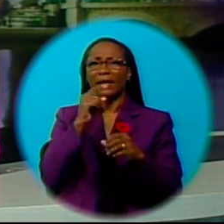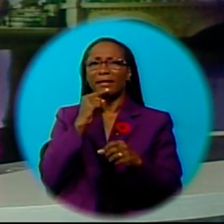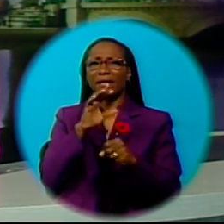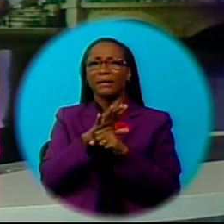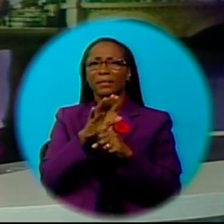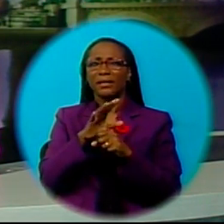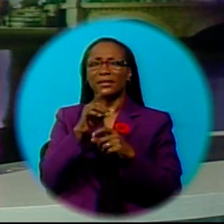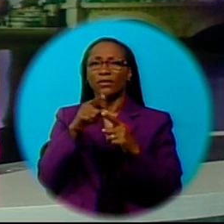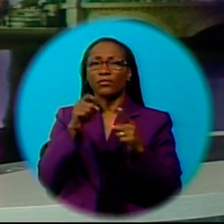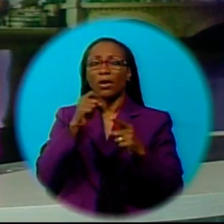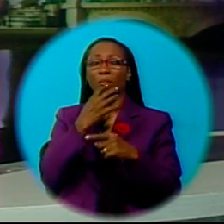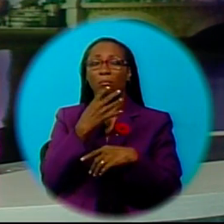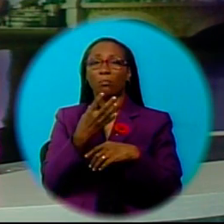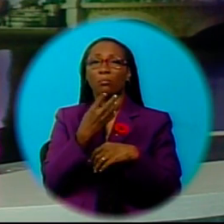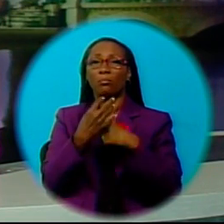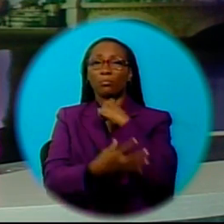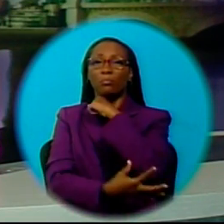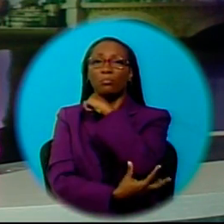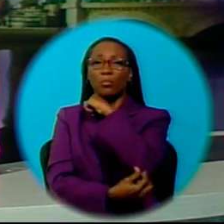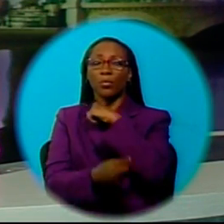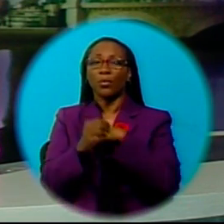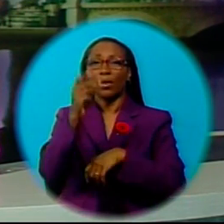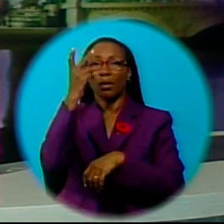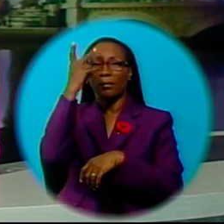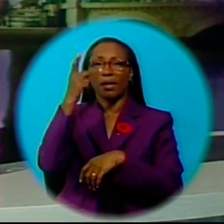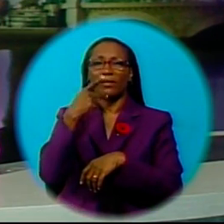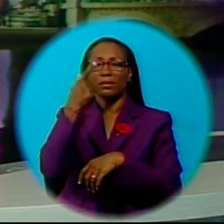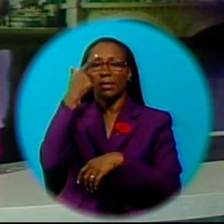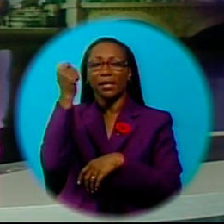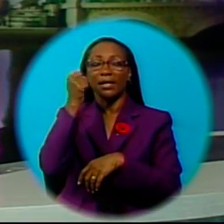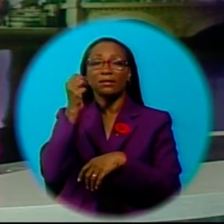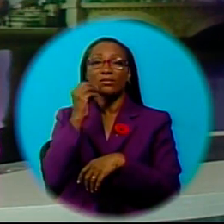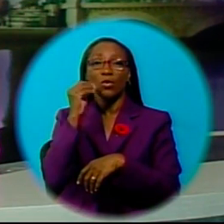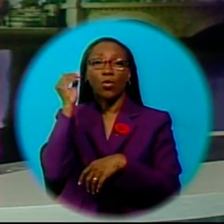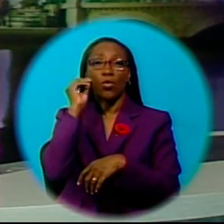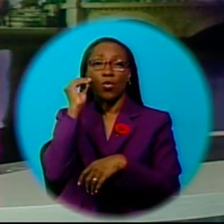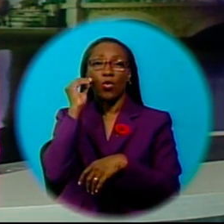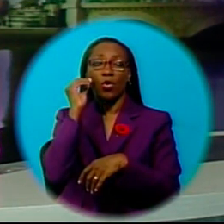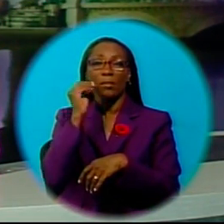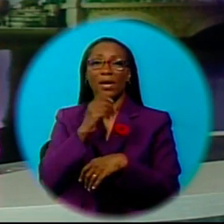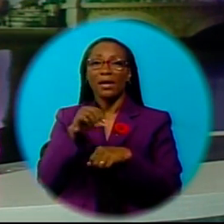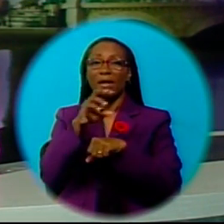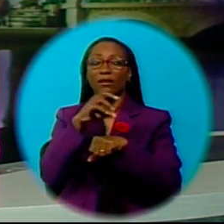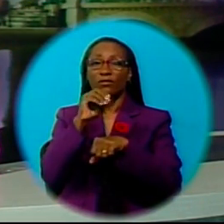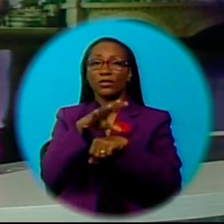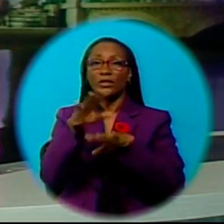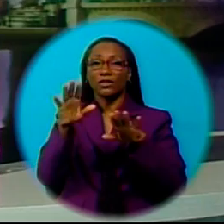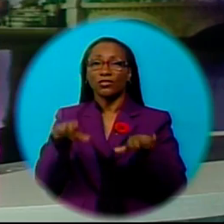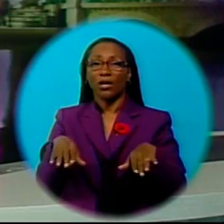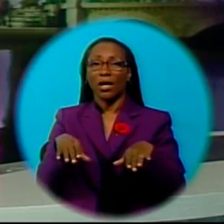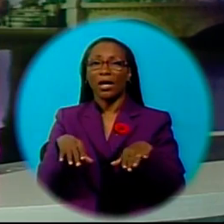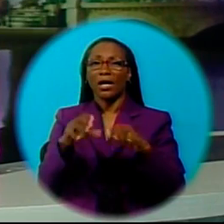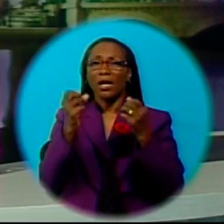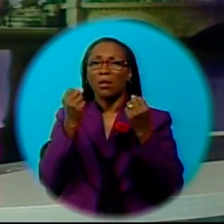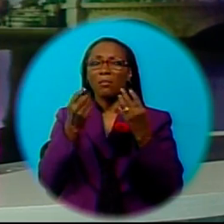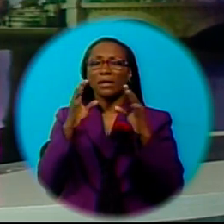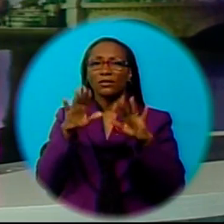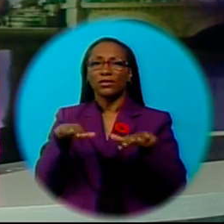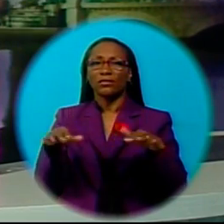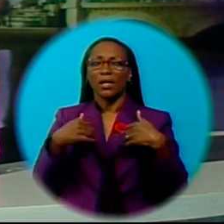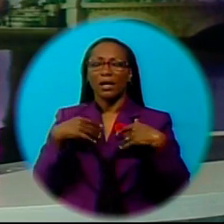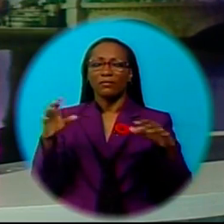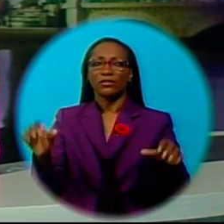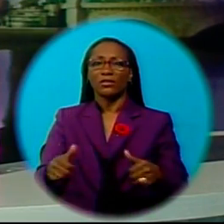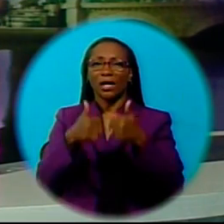He reminded the home is the first institution to shape a child. Reverend Griffith also suggested children today are faced with several